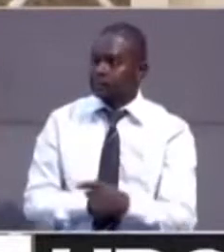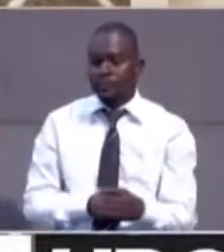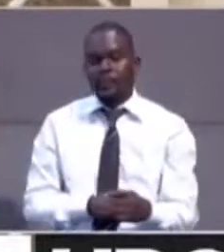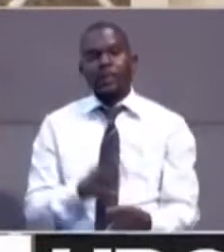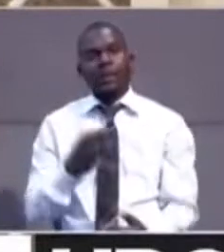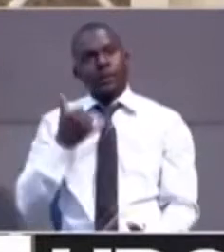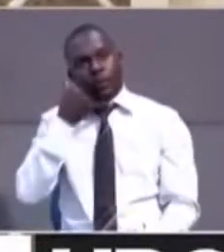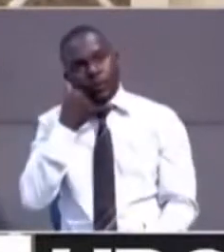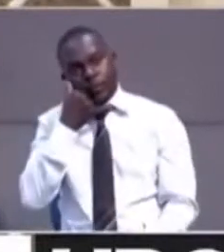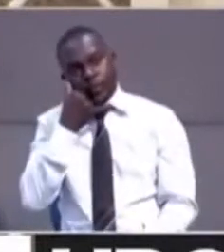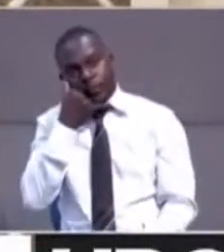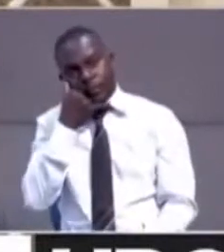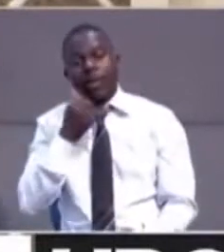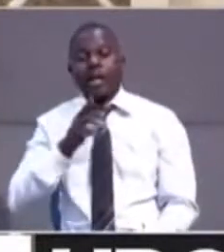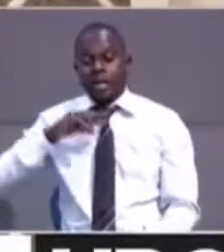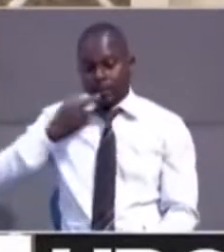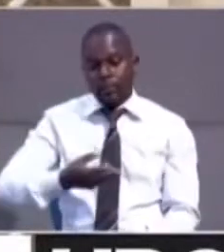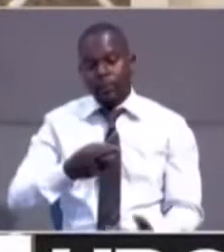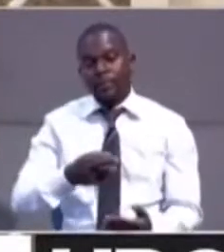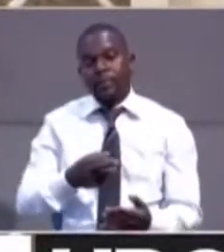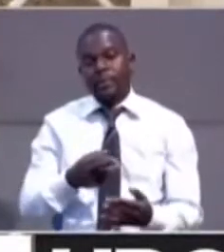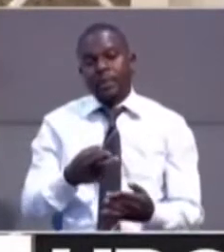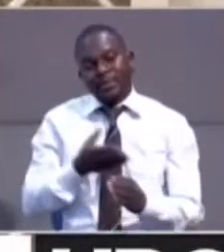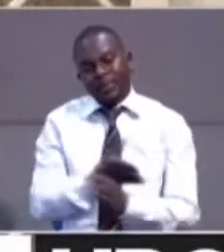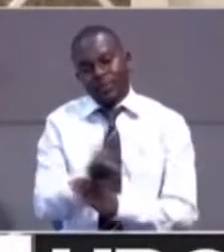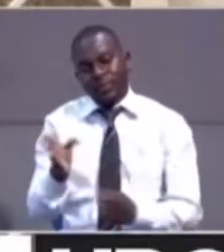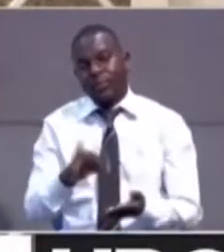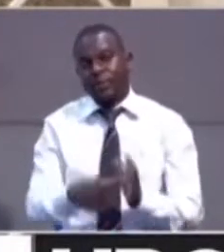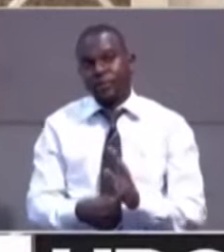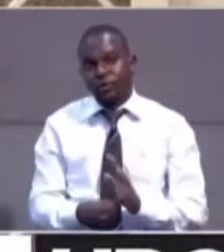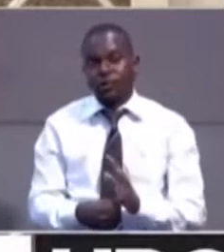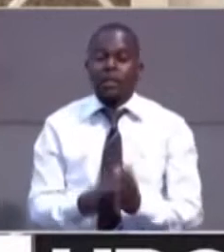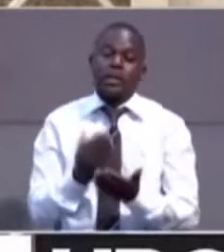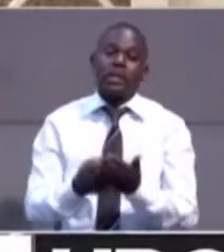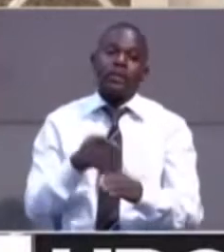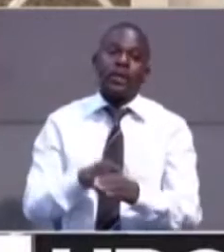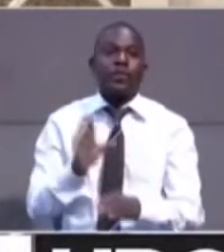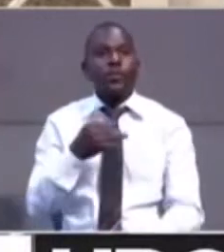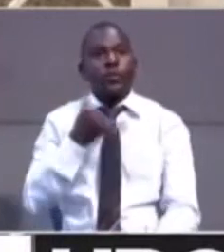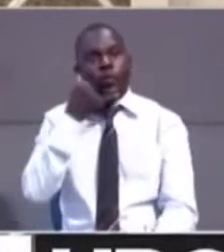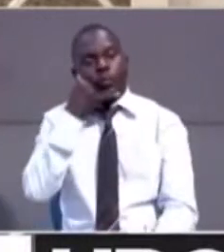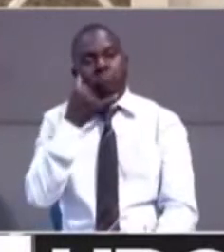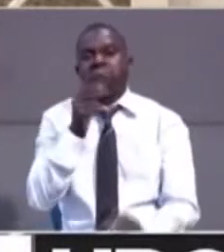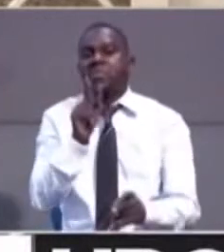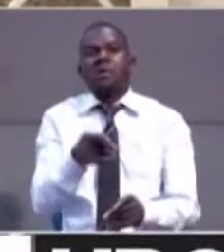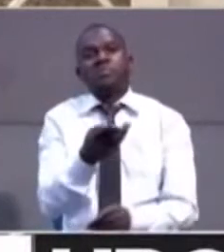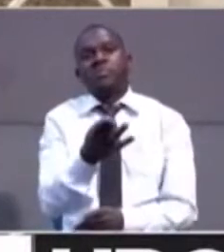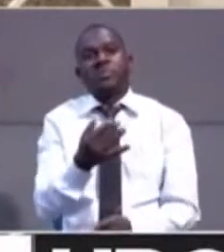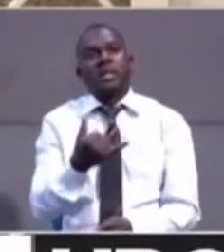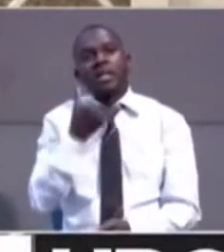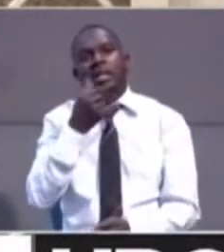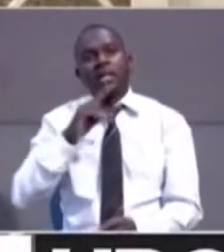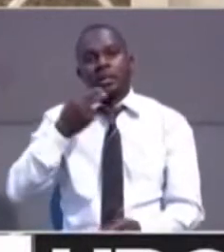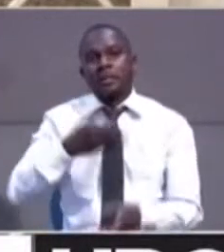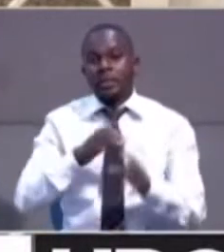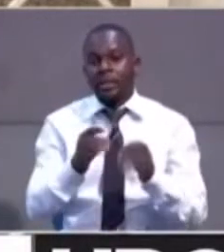the toll-free lines that we have for reporting these violation cases. Sometimes people call and nobody is there